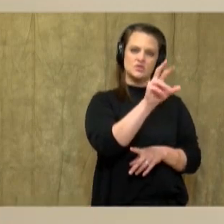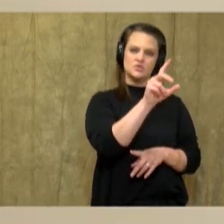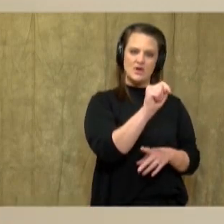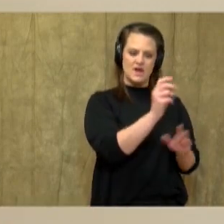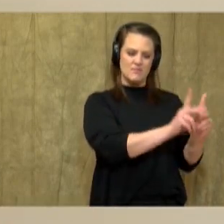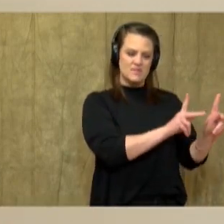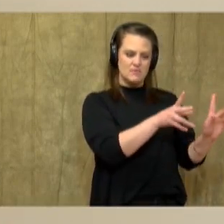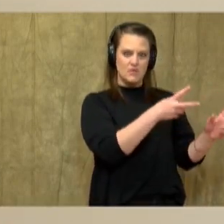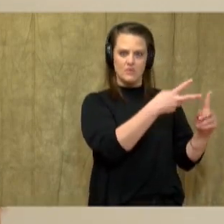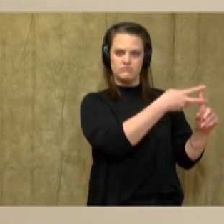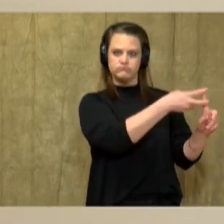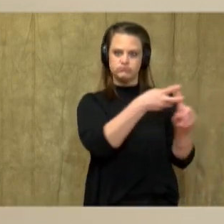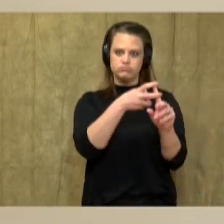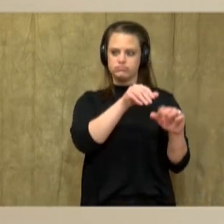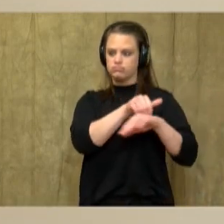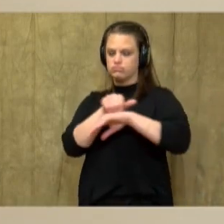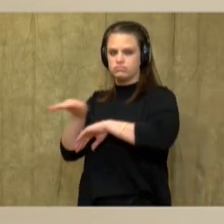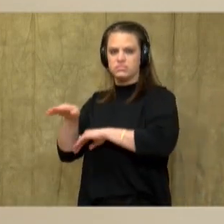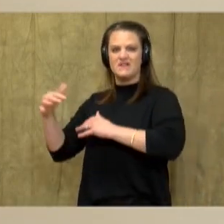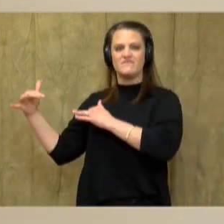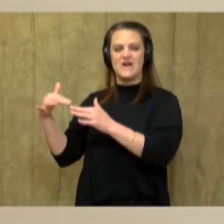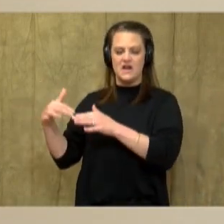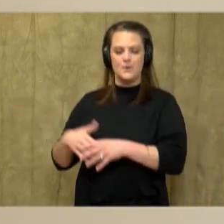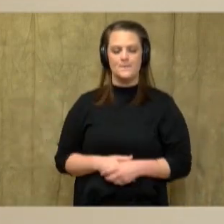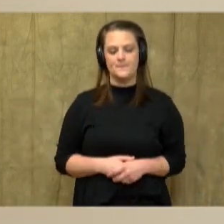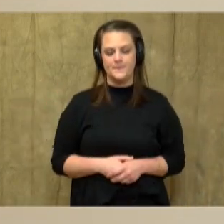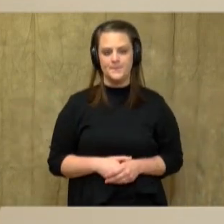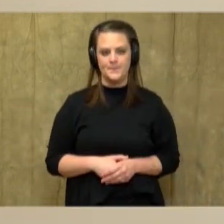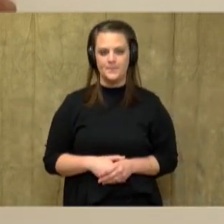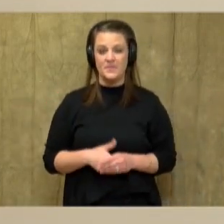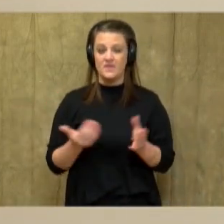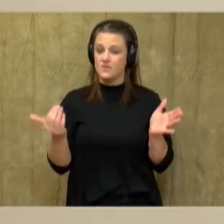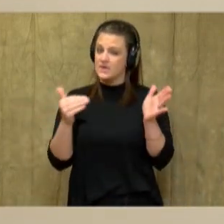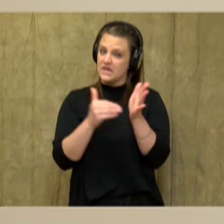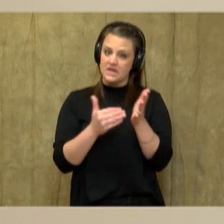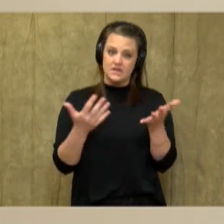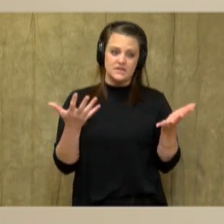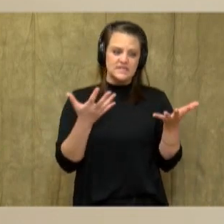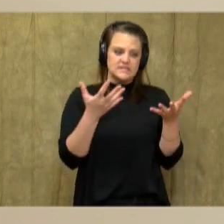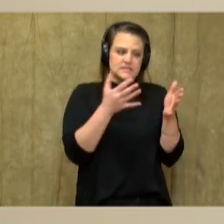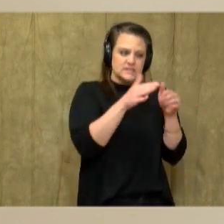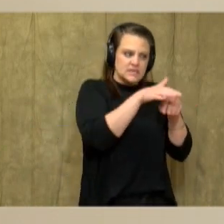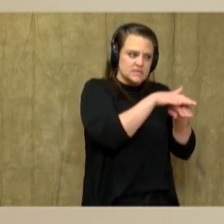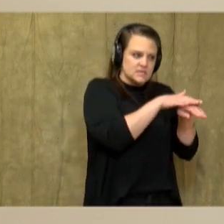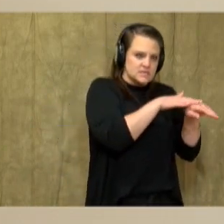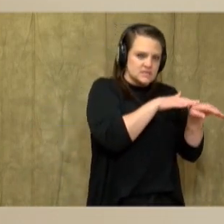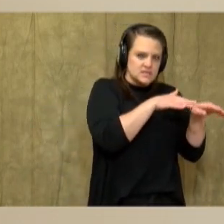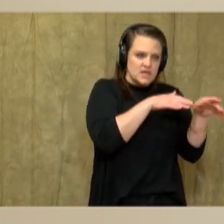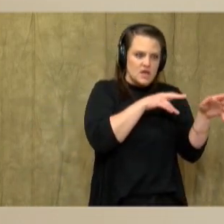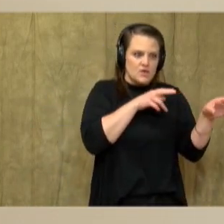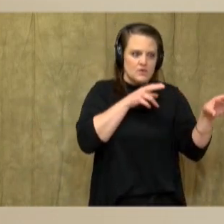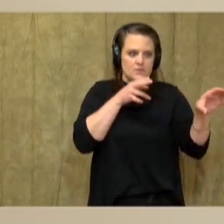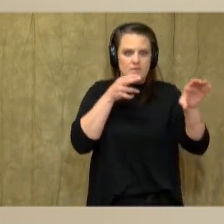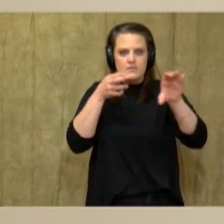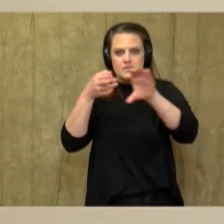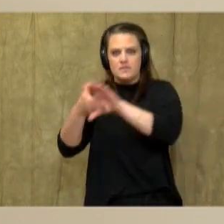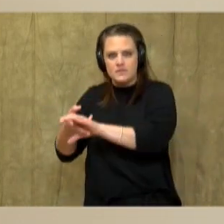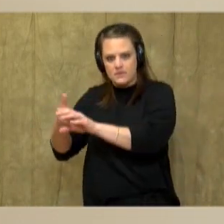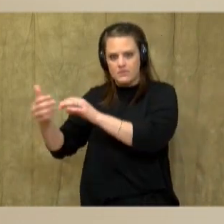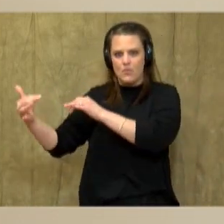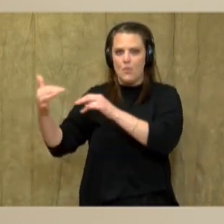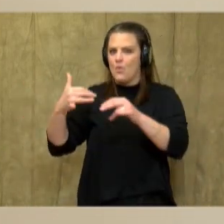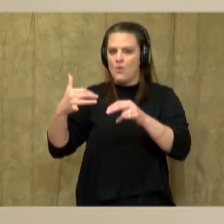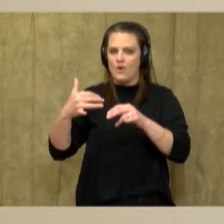and going overseas to fight in Vietnam. So again, it's just a gradual escalation of the war and